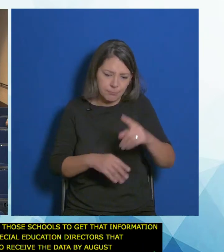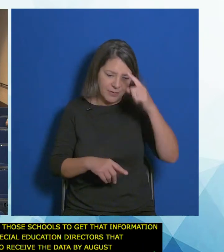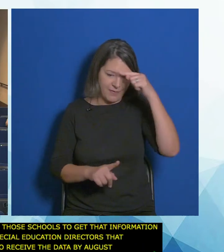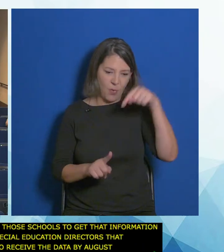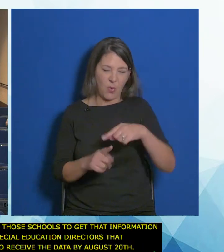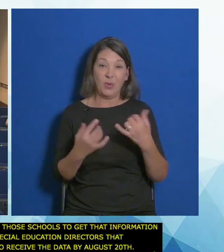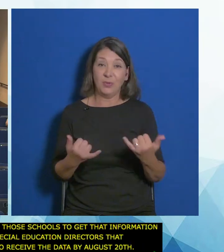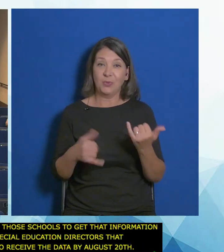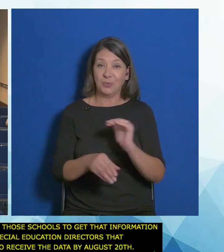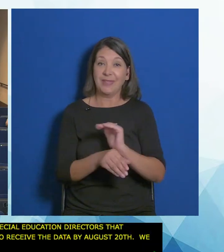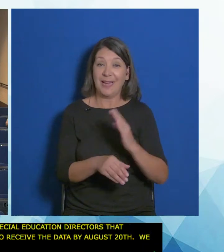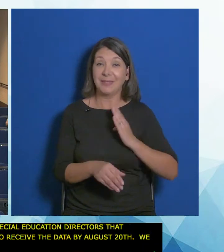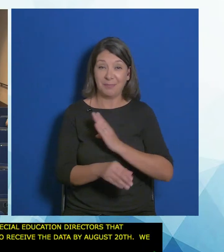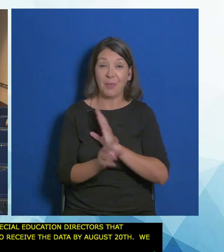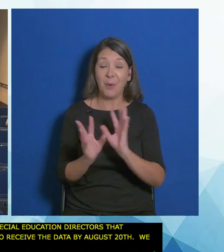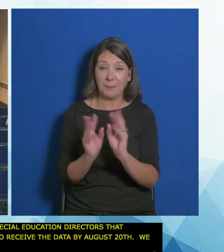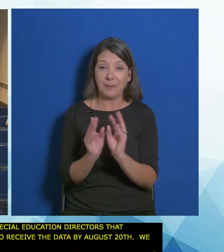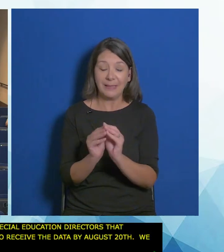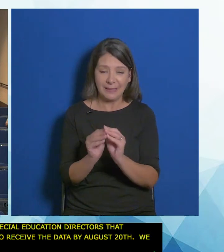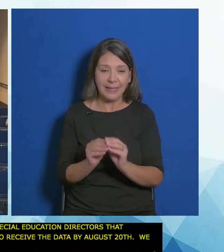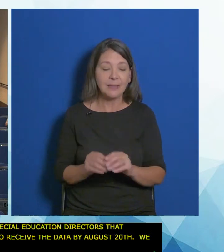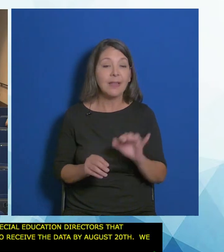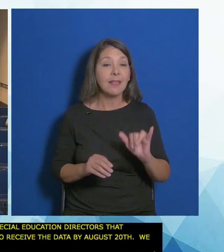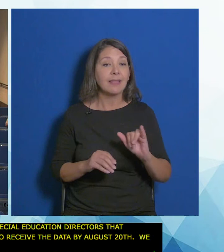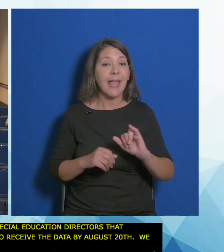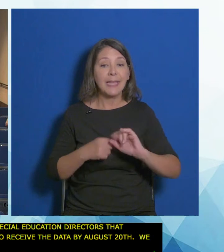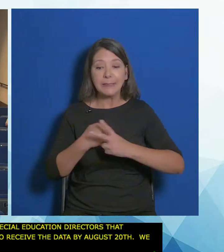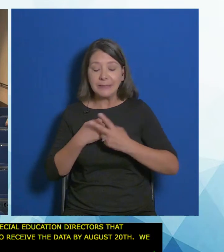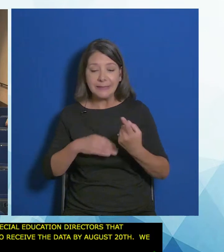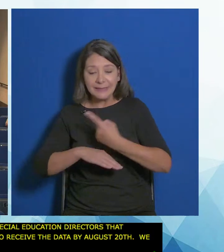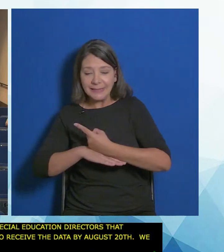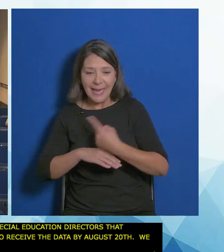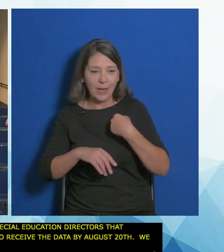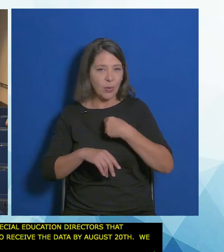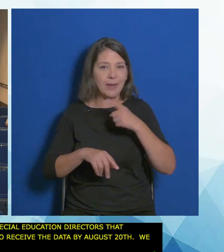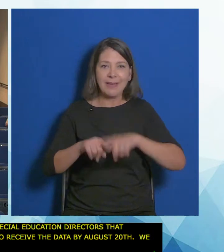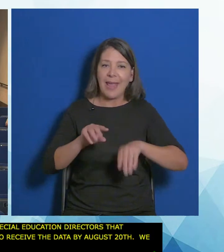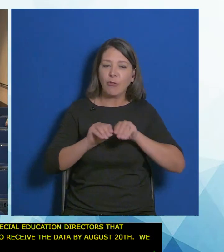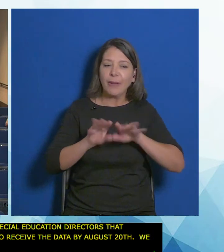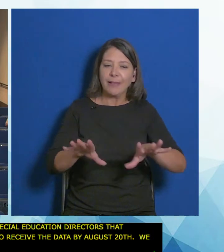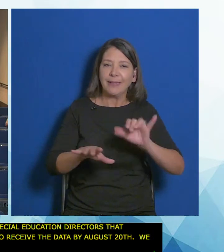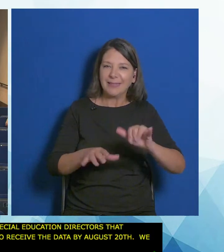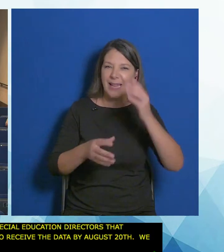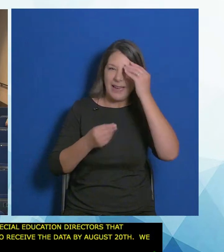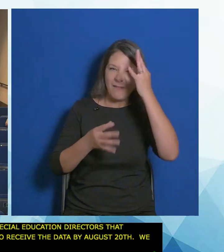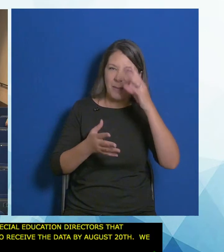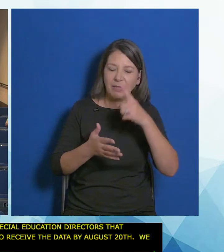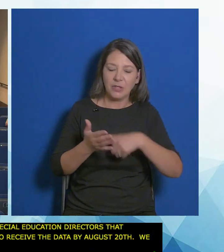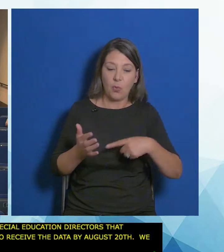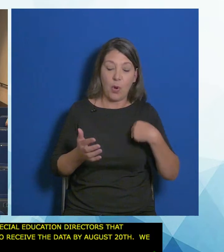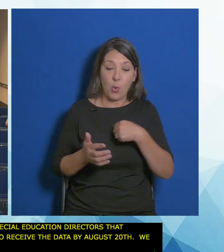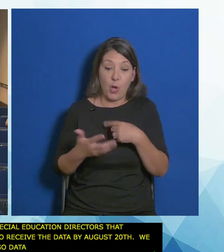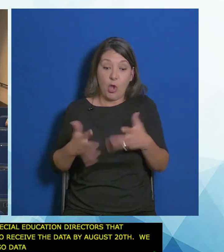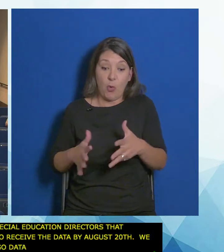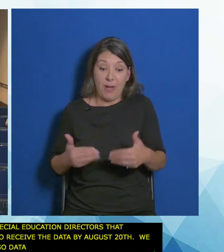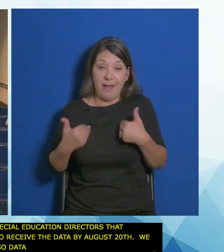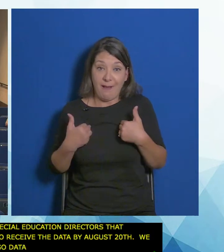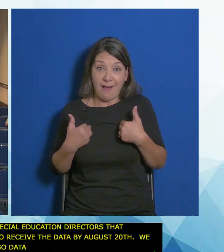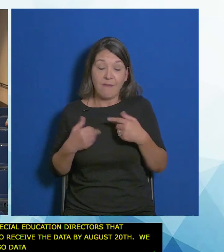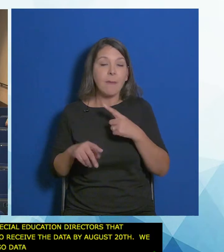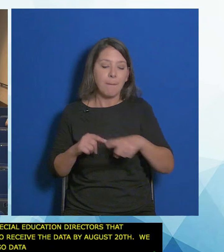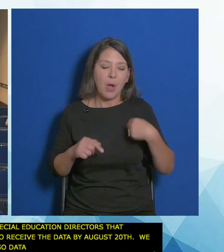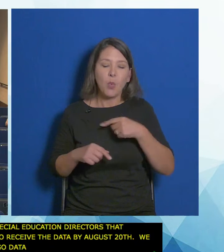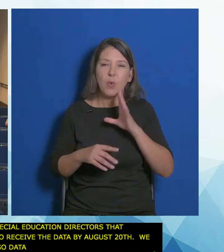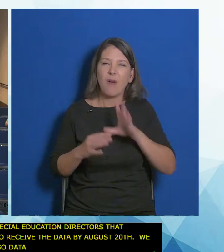tonight. Finding about the embargo date that we're unable to release any of that student data we currently possess, but we'll be adding